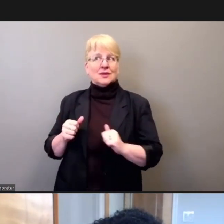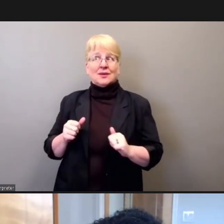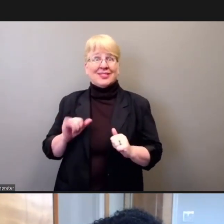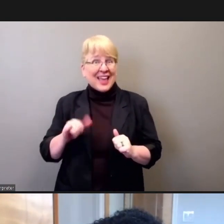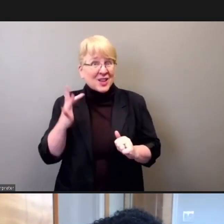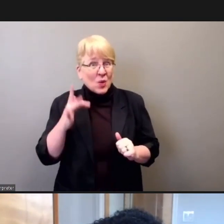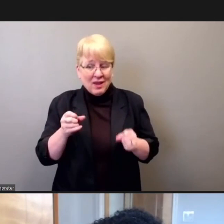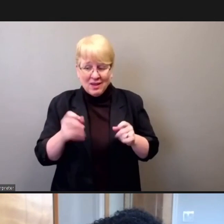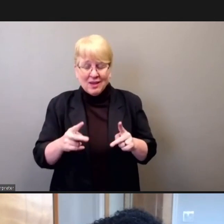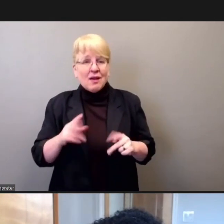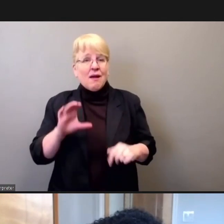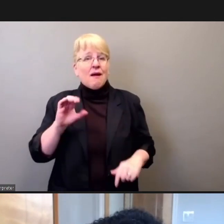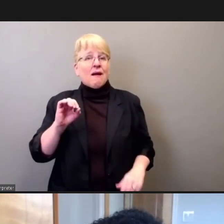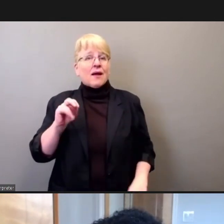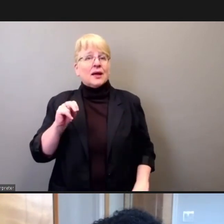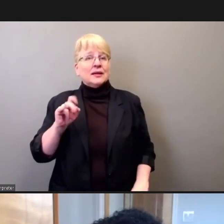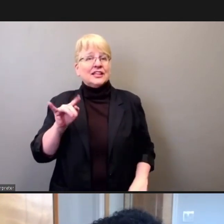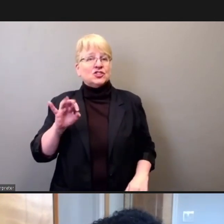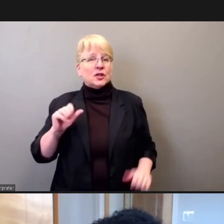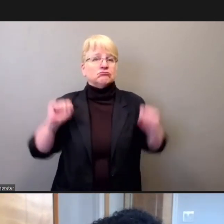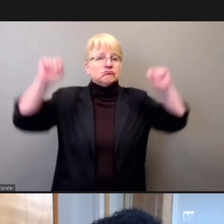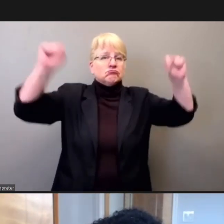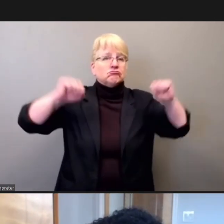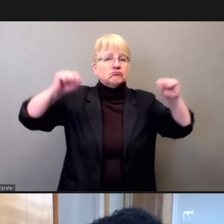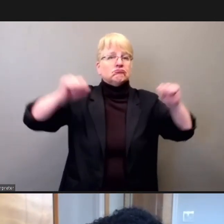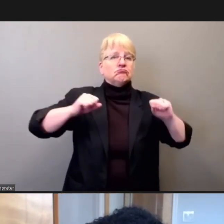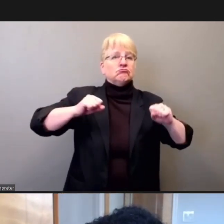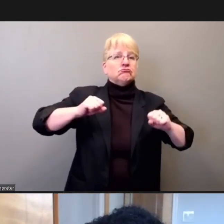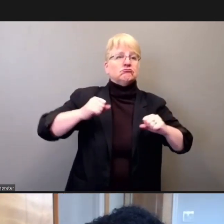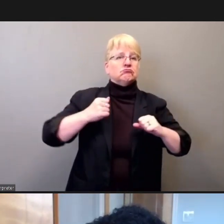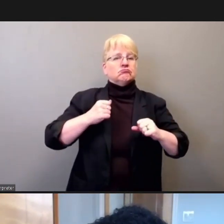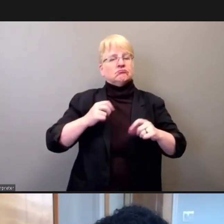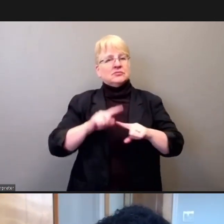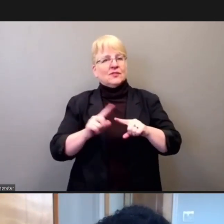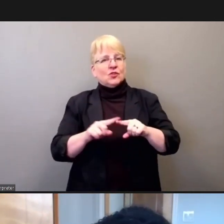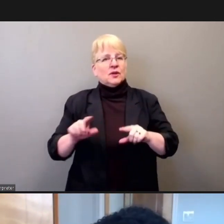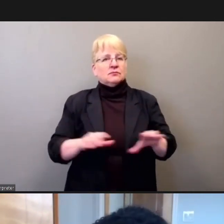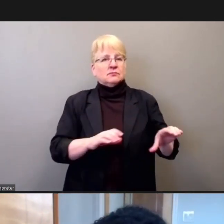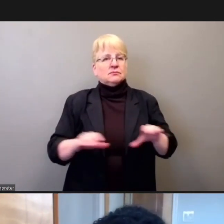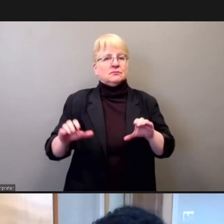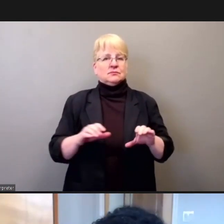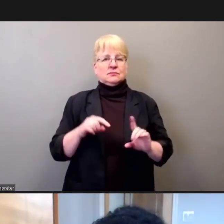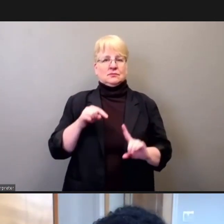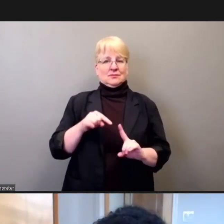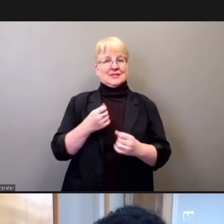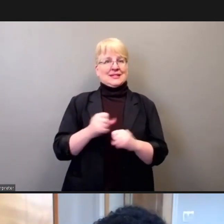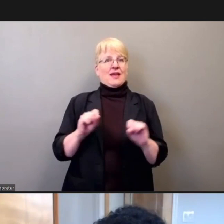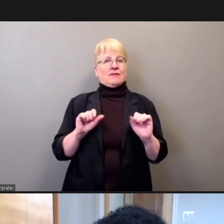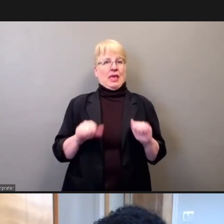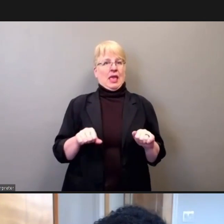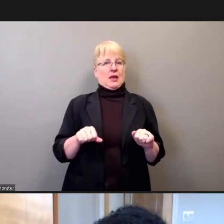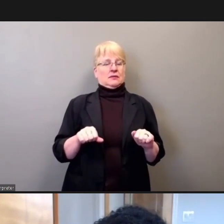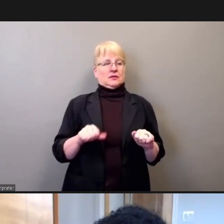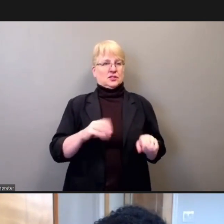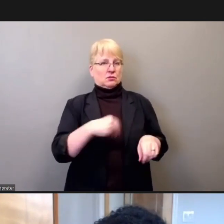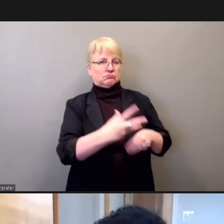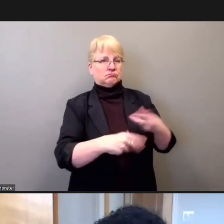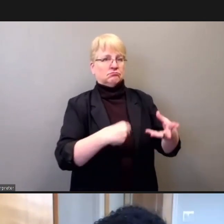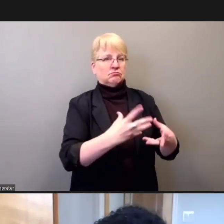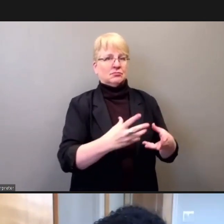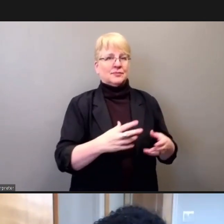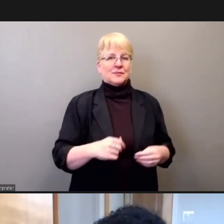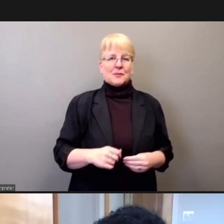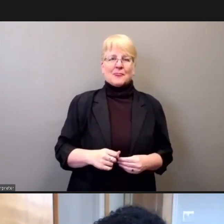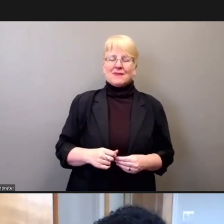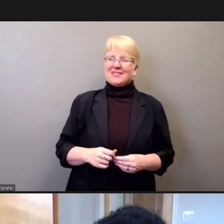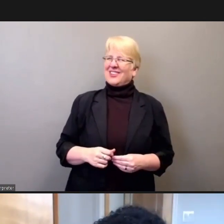conditioning and that kind of work, because we could do that safely, and we really wanted that. So I disagree with sort of how